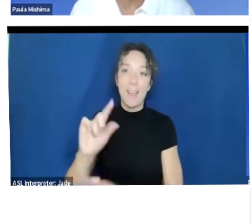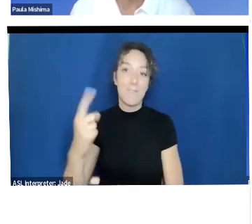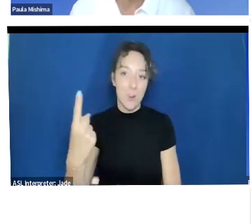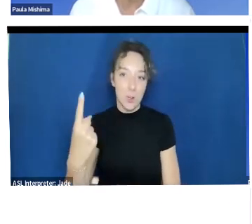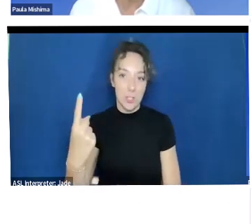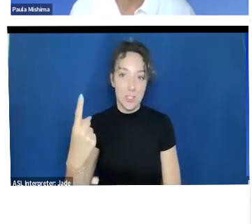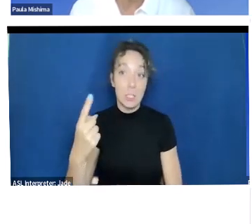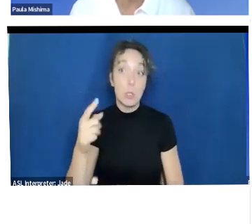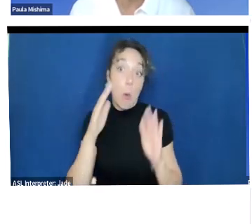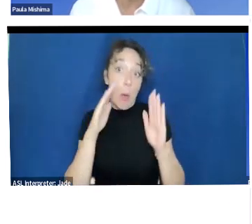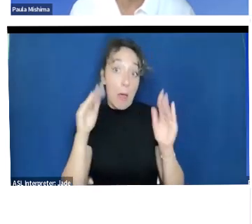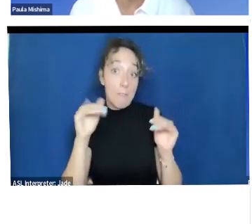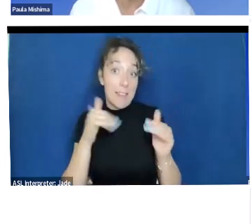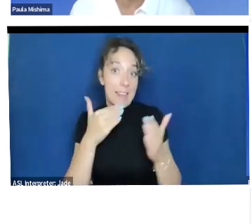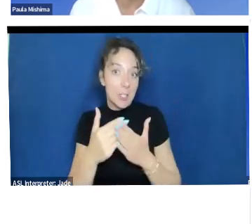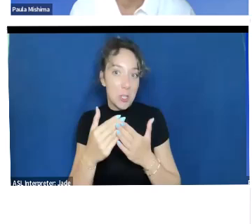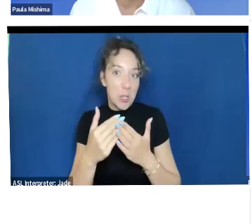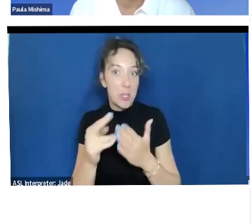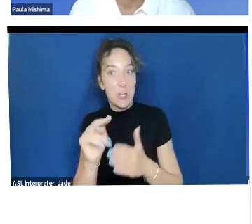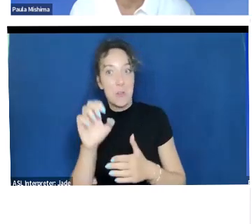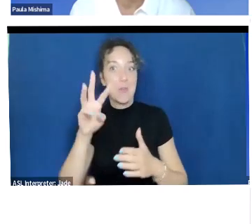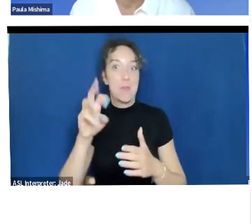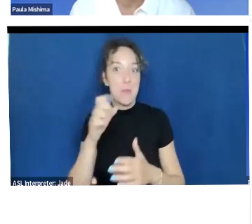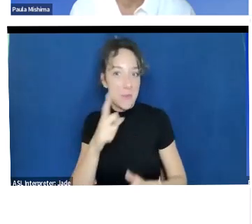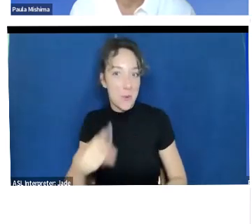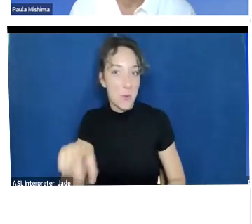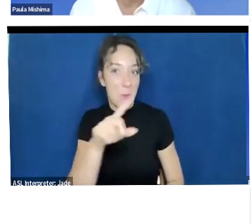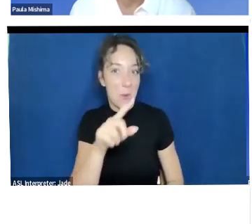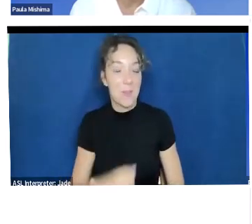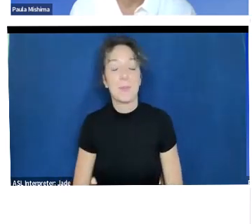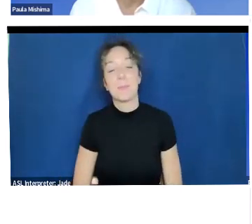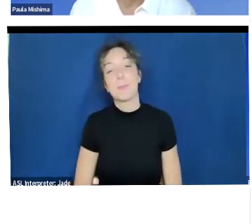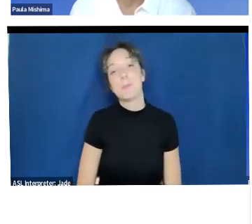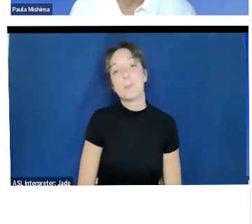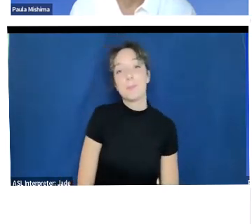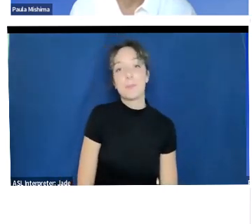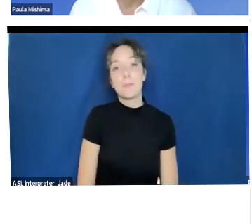good news for you all.